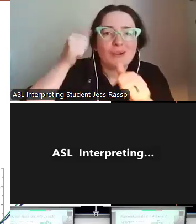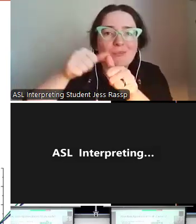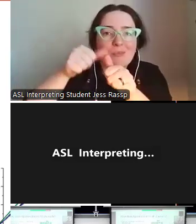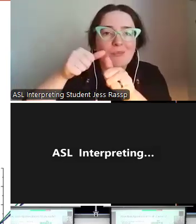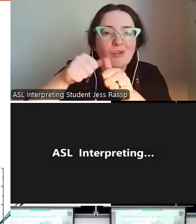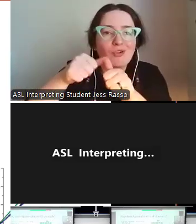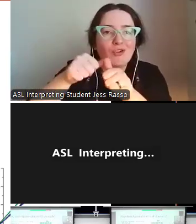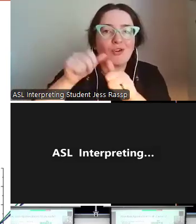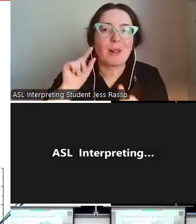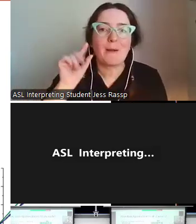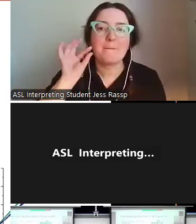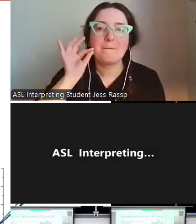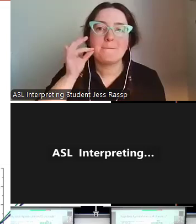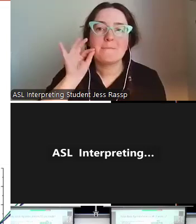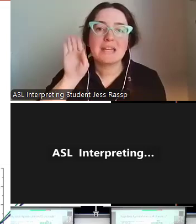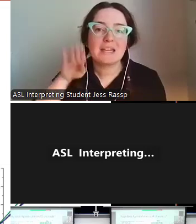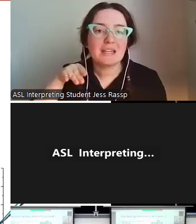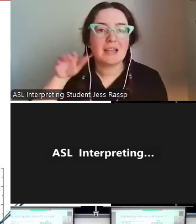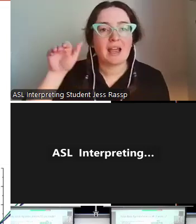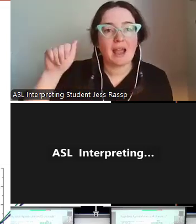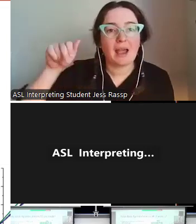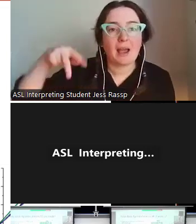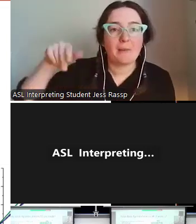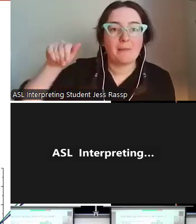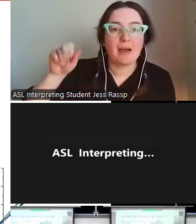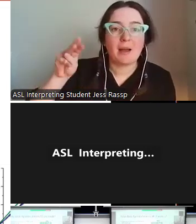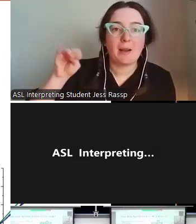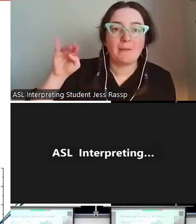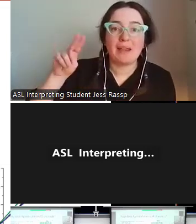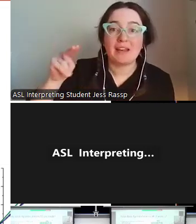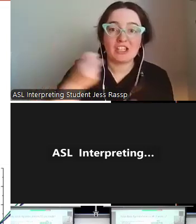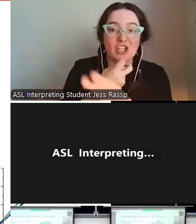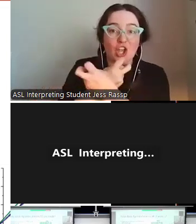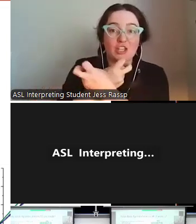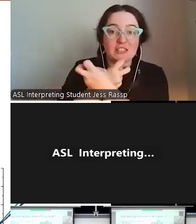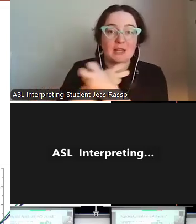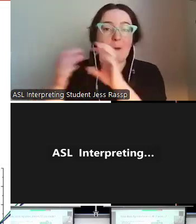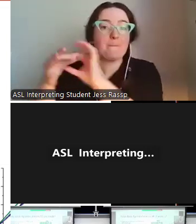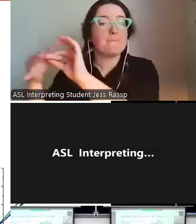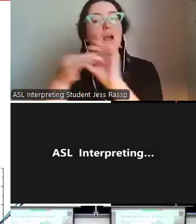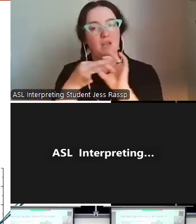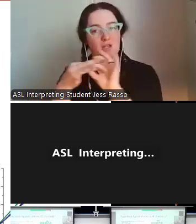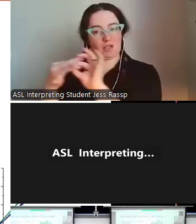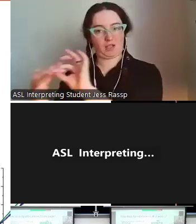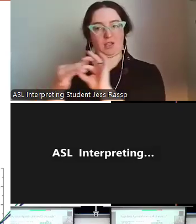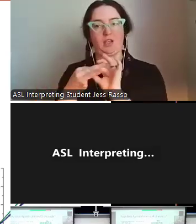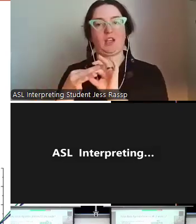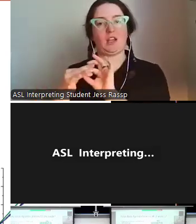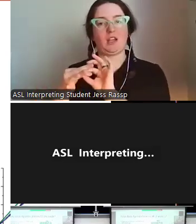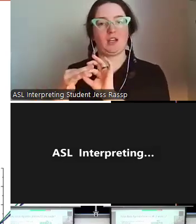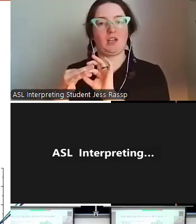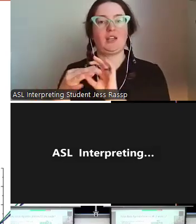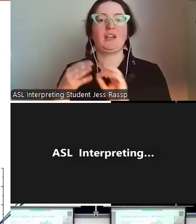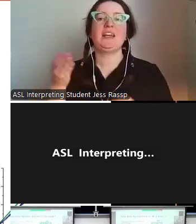And you'll see that the places that it binds is that R13 and R14. Here and here,